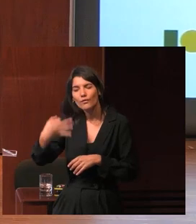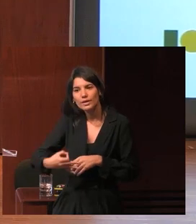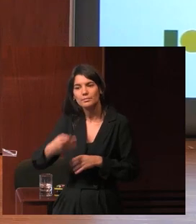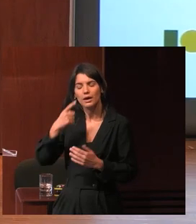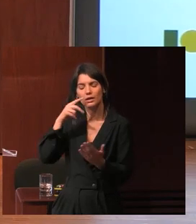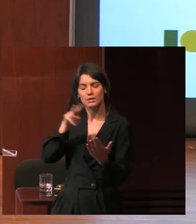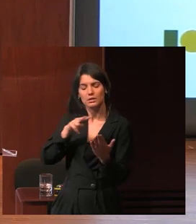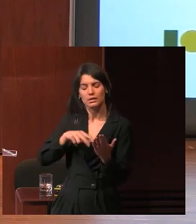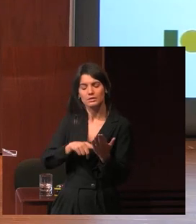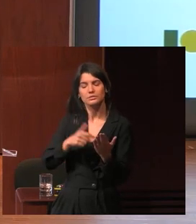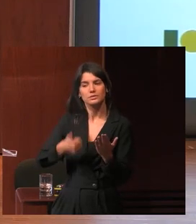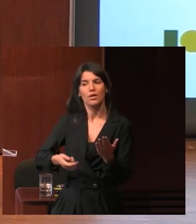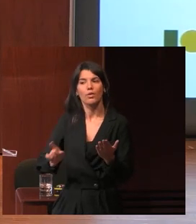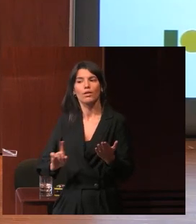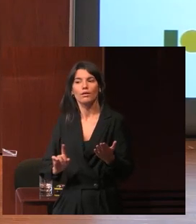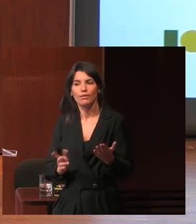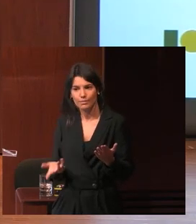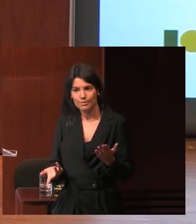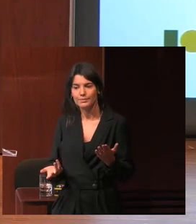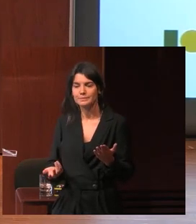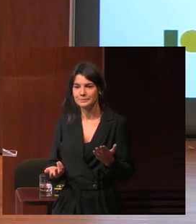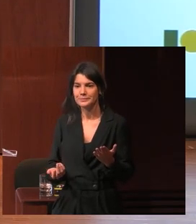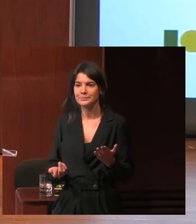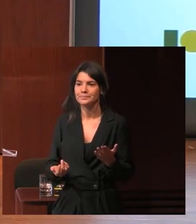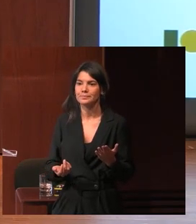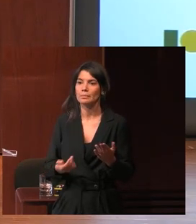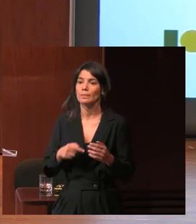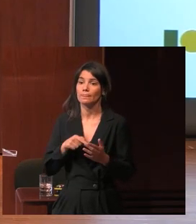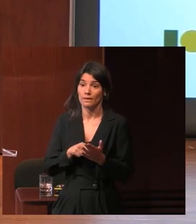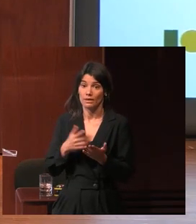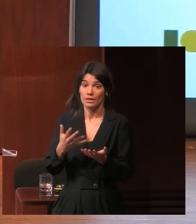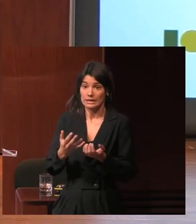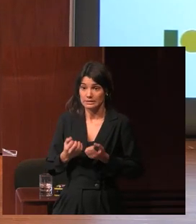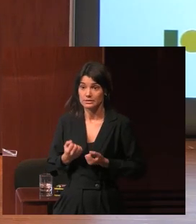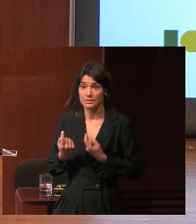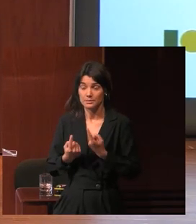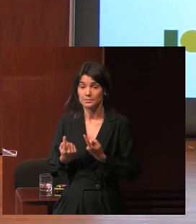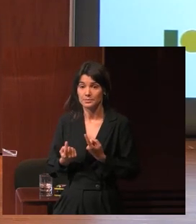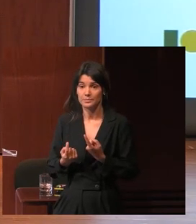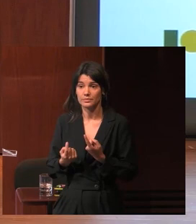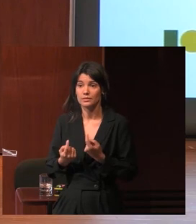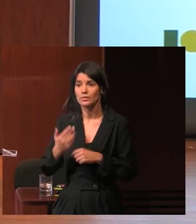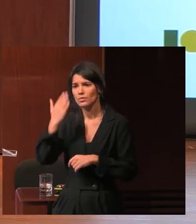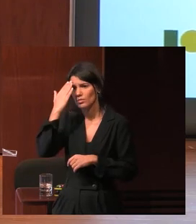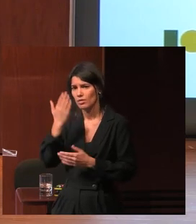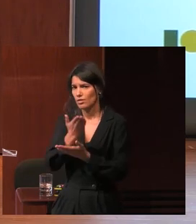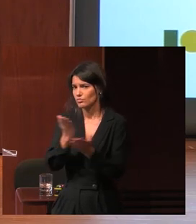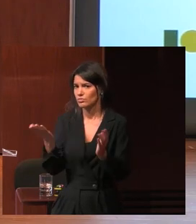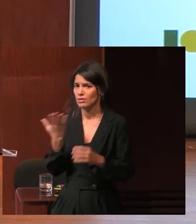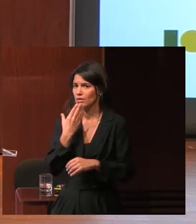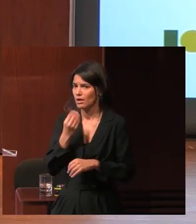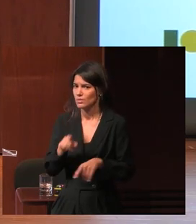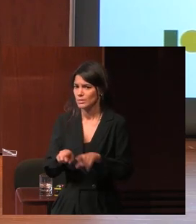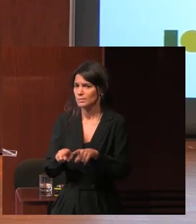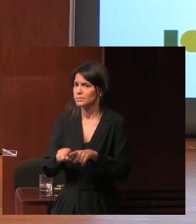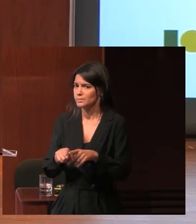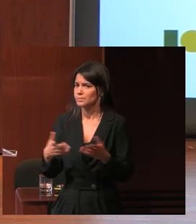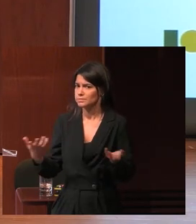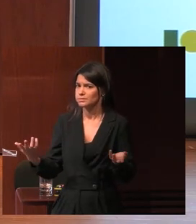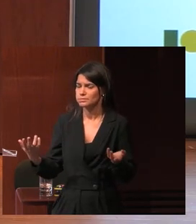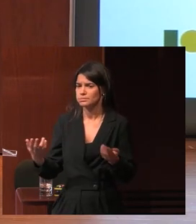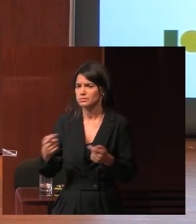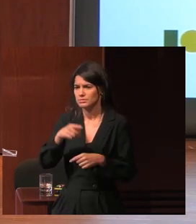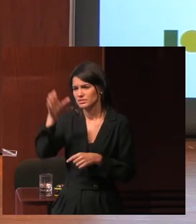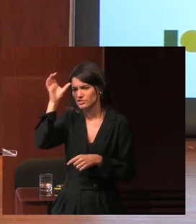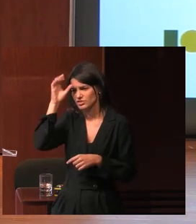what you get. And when you get something, you always, and I think pupils do that now, they are smart enough, these pupils, they